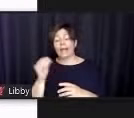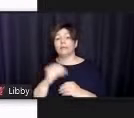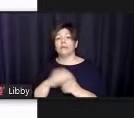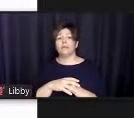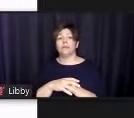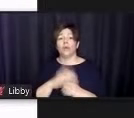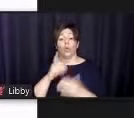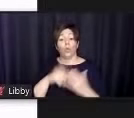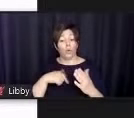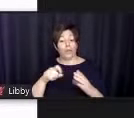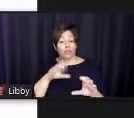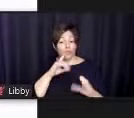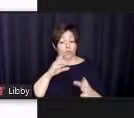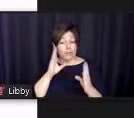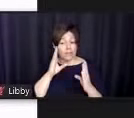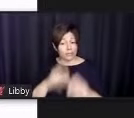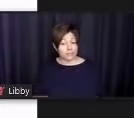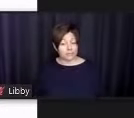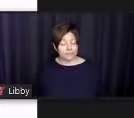pay attention to this